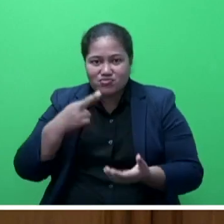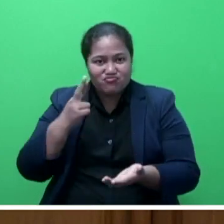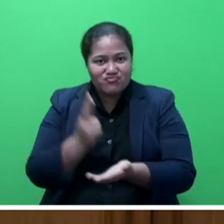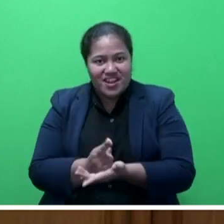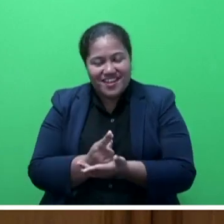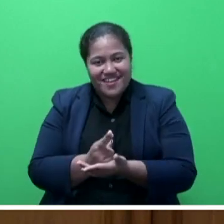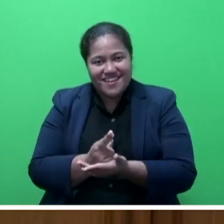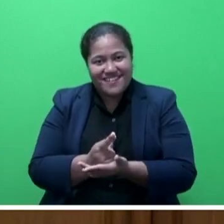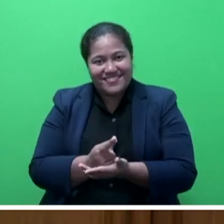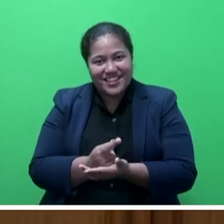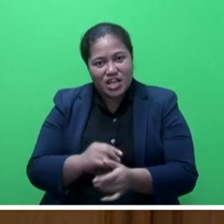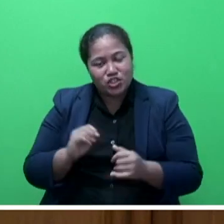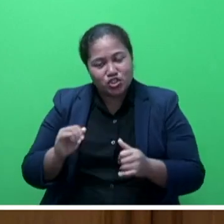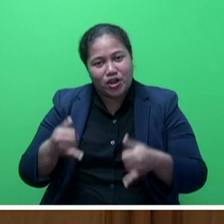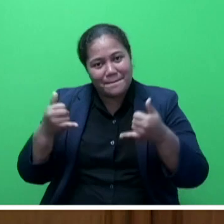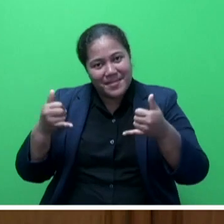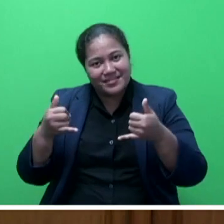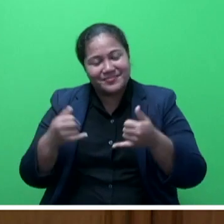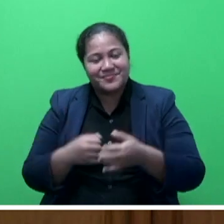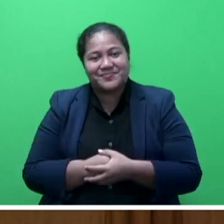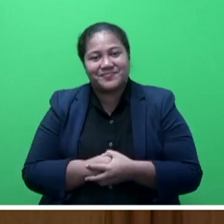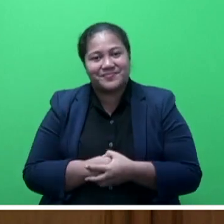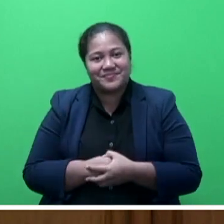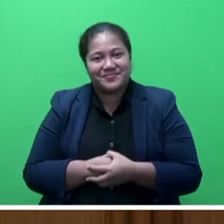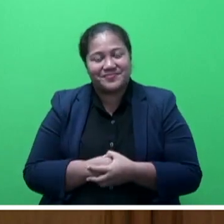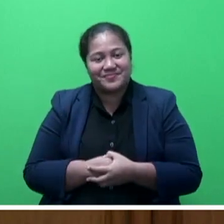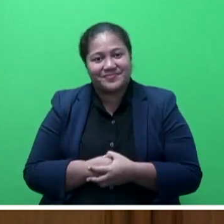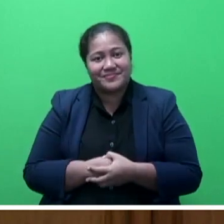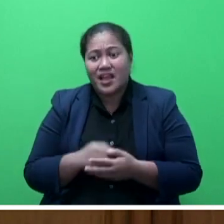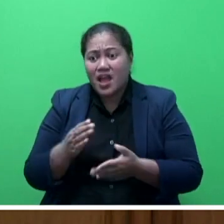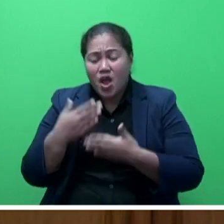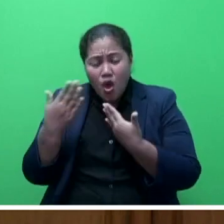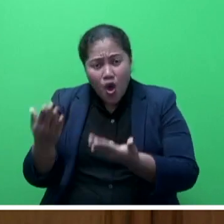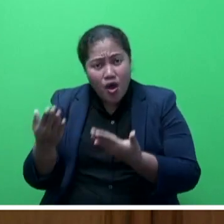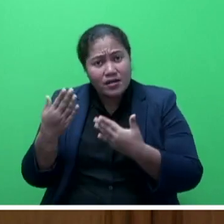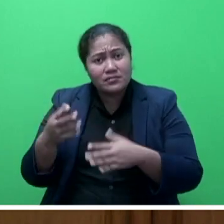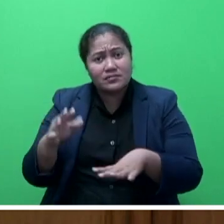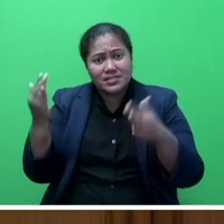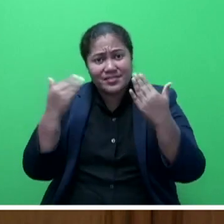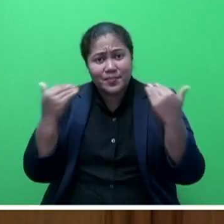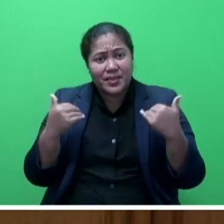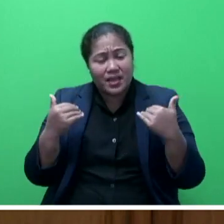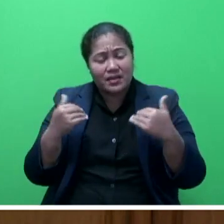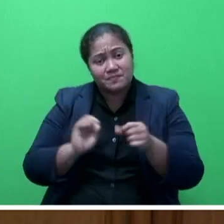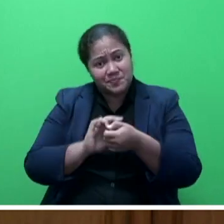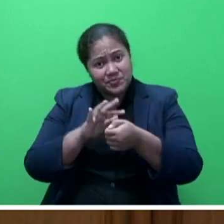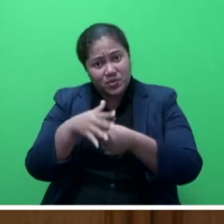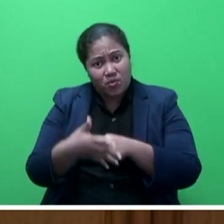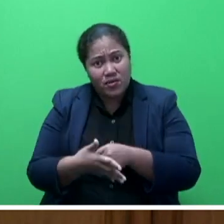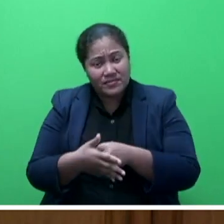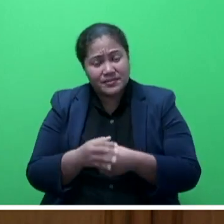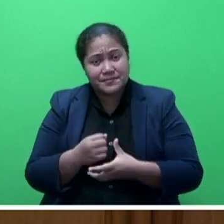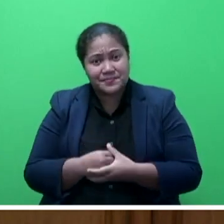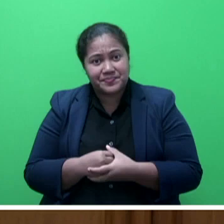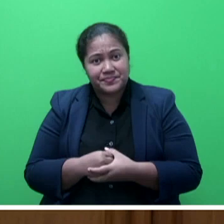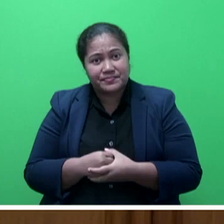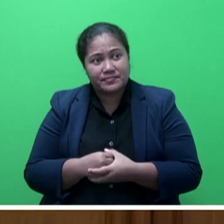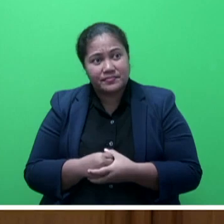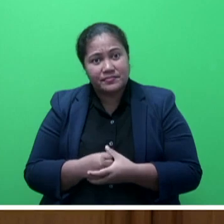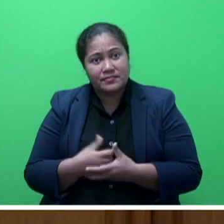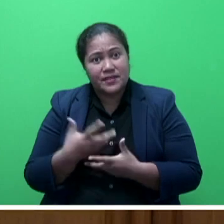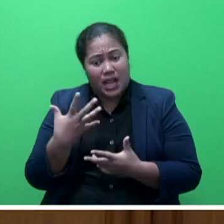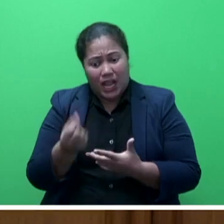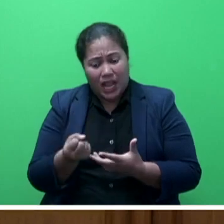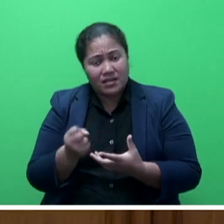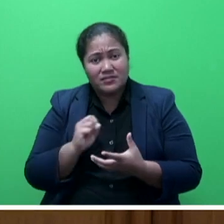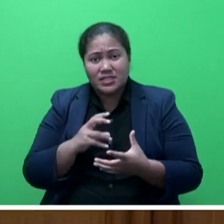heroes. Honorable Speaker Say, COVID-19 wreaked havoc on the lives of our